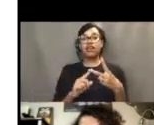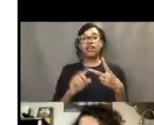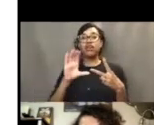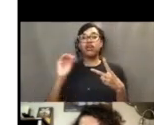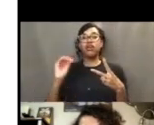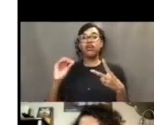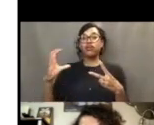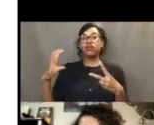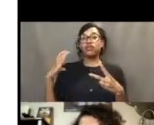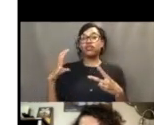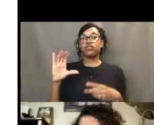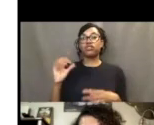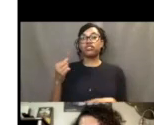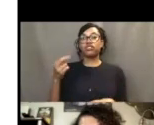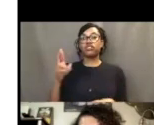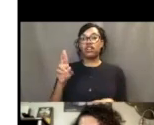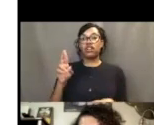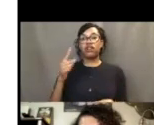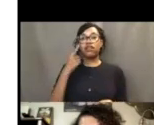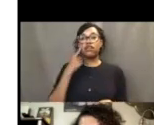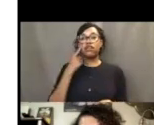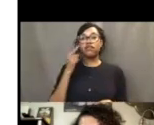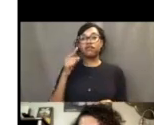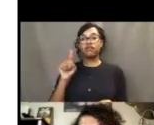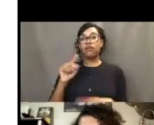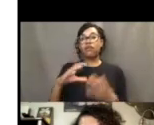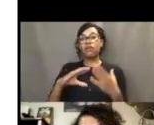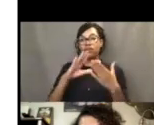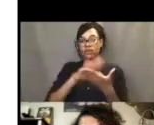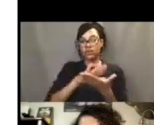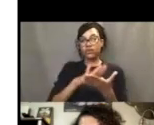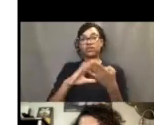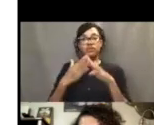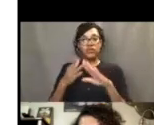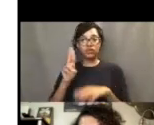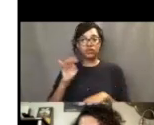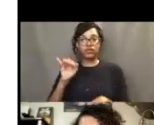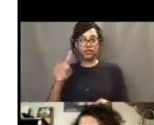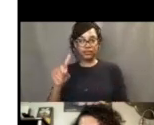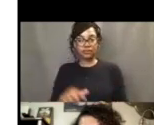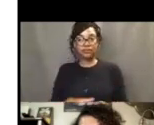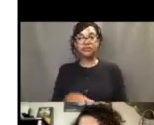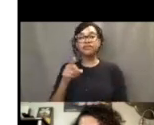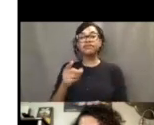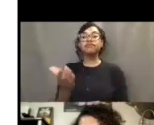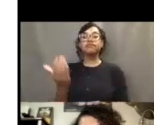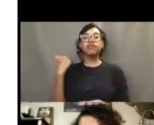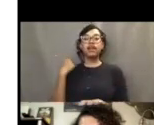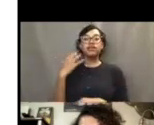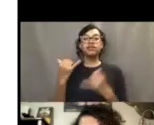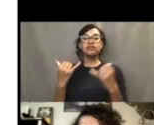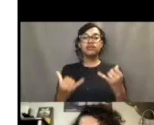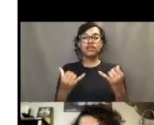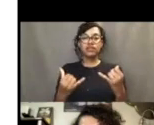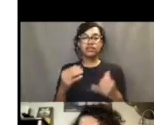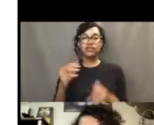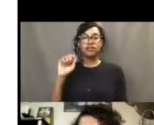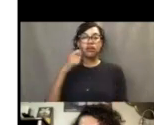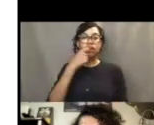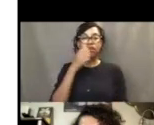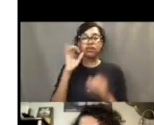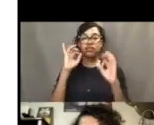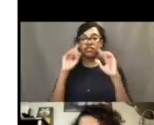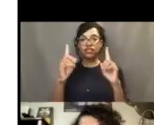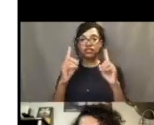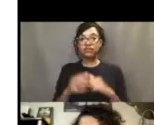This is once again an overview of the past and present of the Milwaukee education scene. So I'm a 21-year MPS teacher who